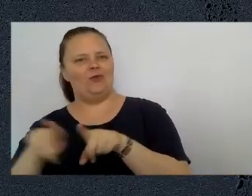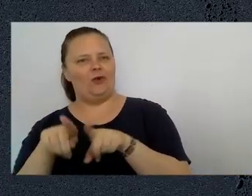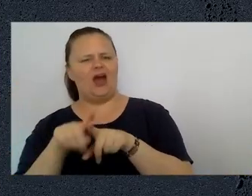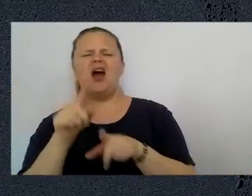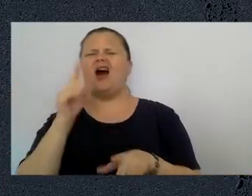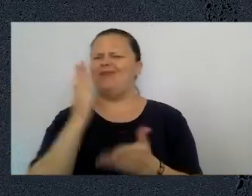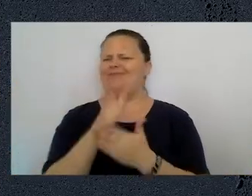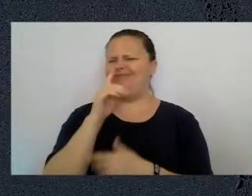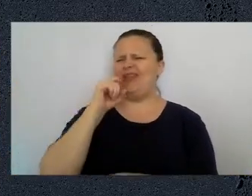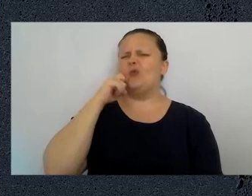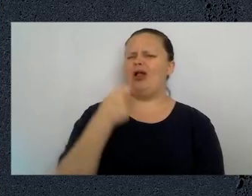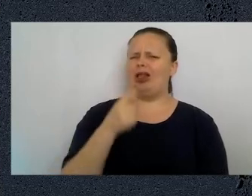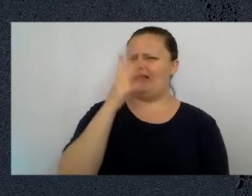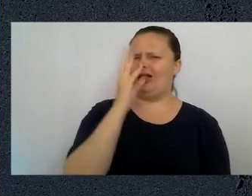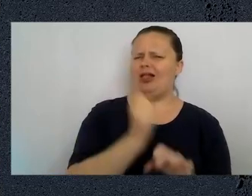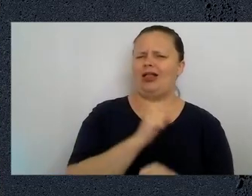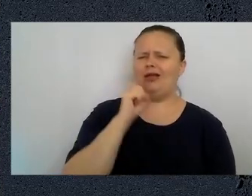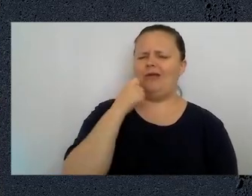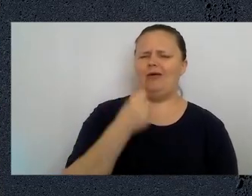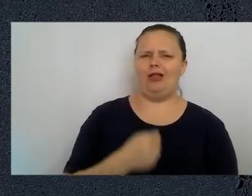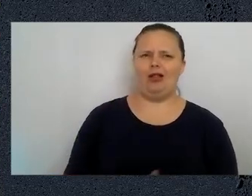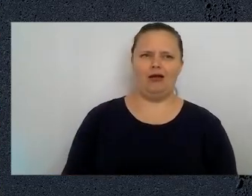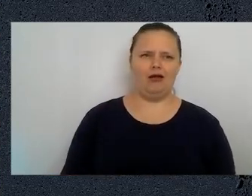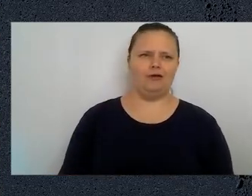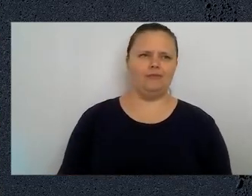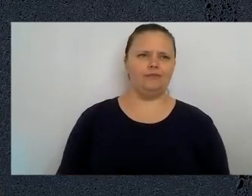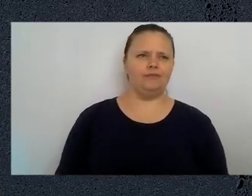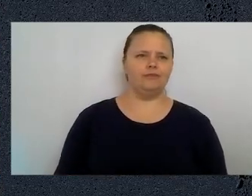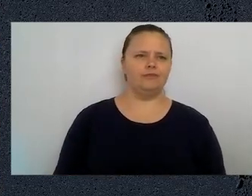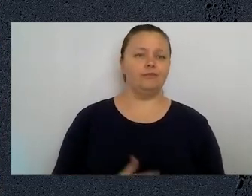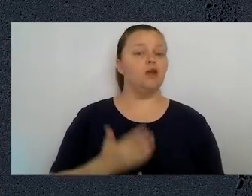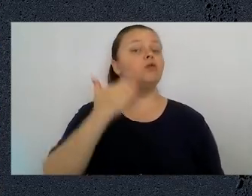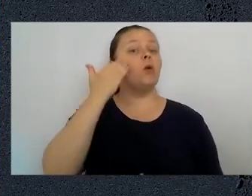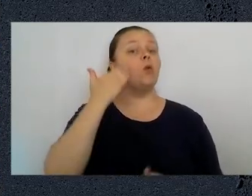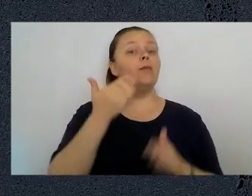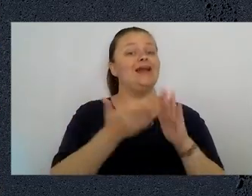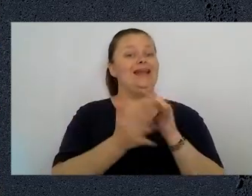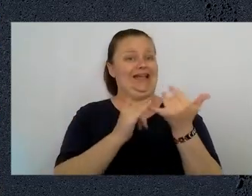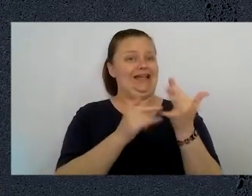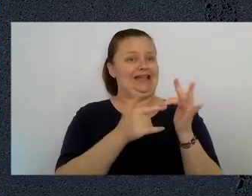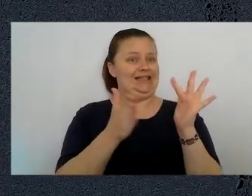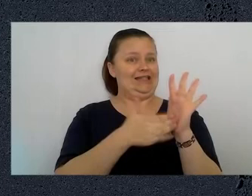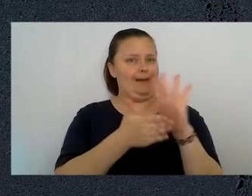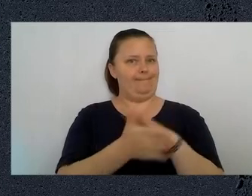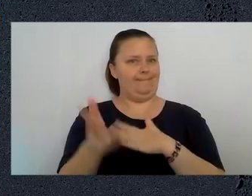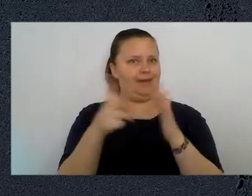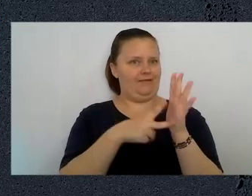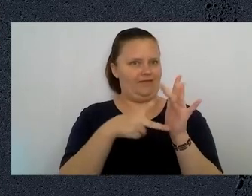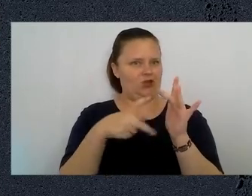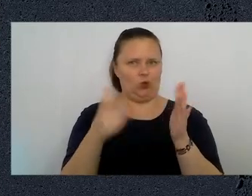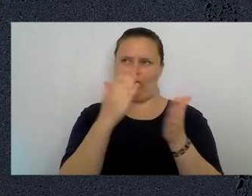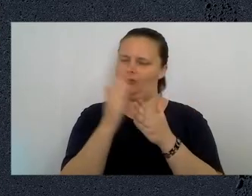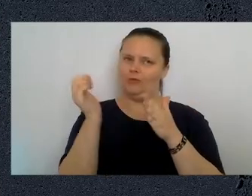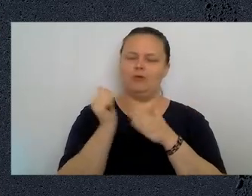will. So I think for women in STEM in Victoria, we're leading the way. We have really